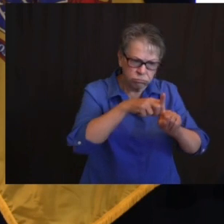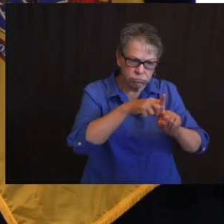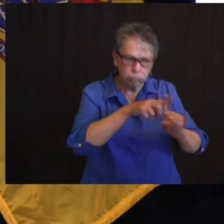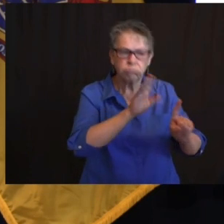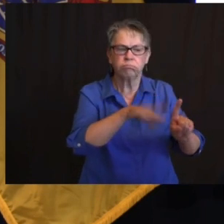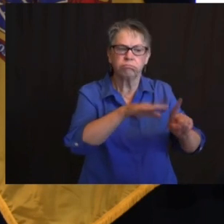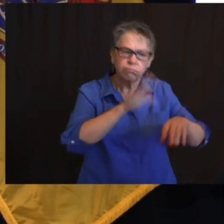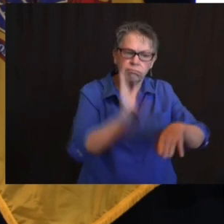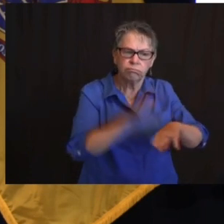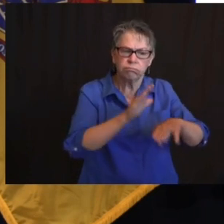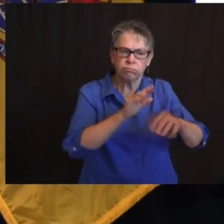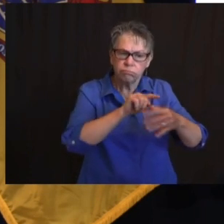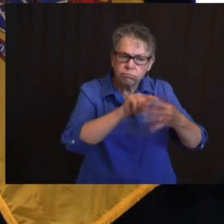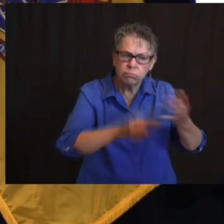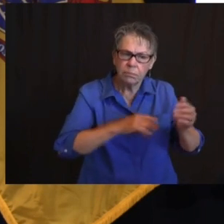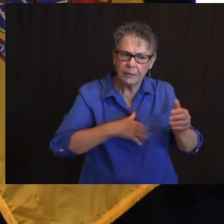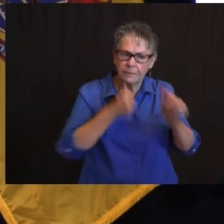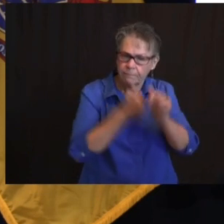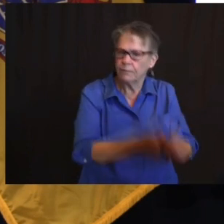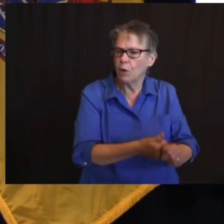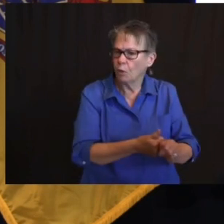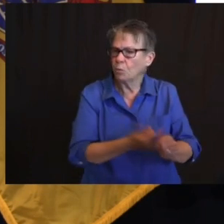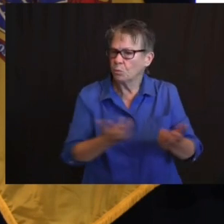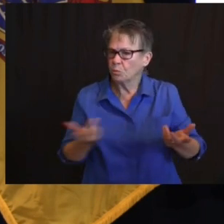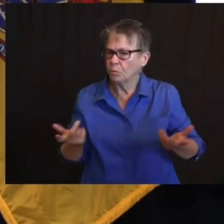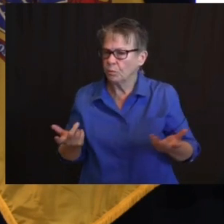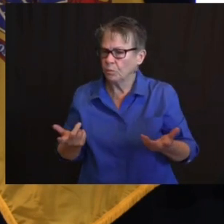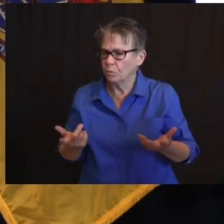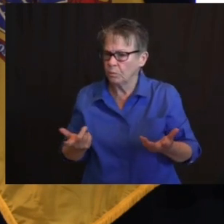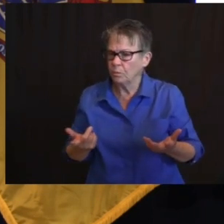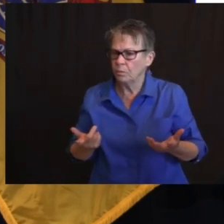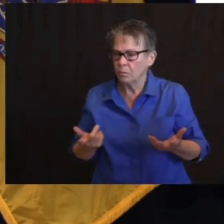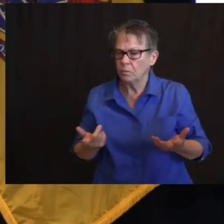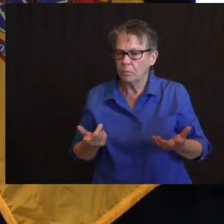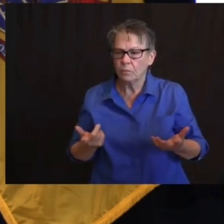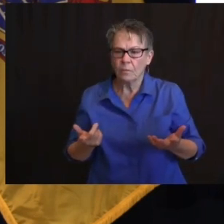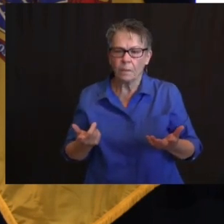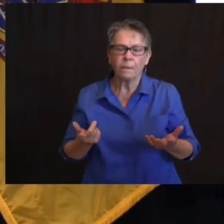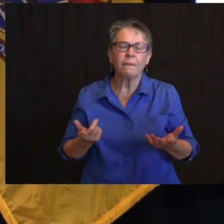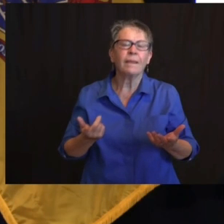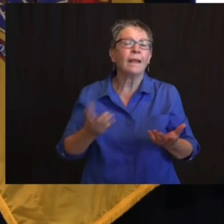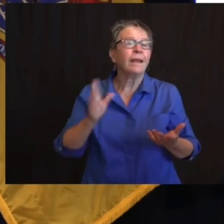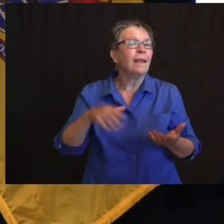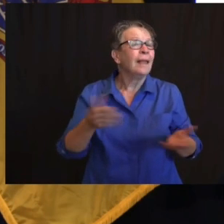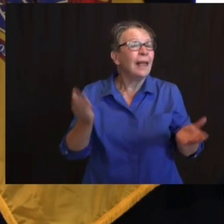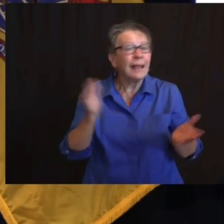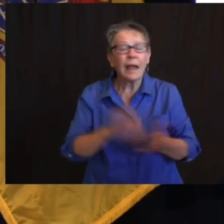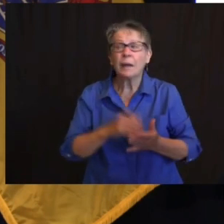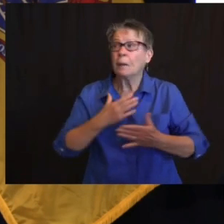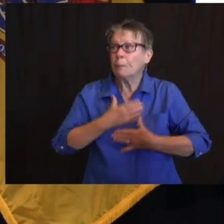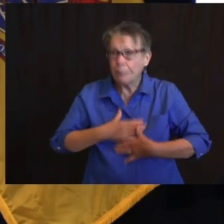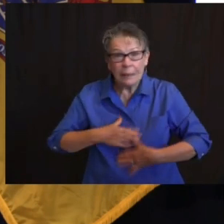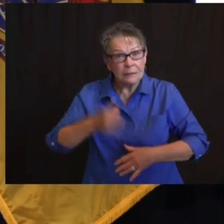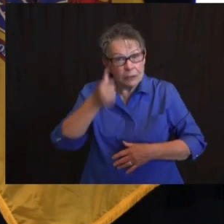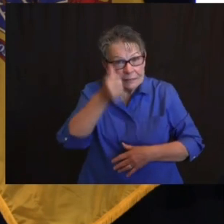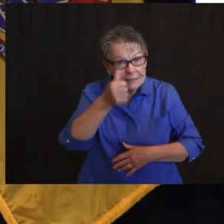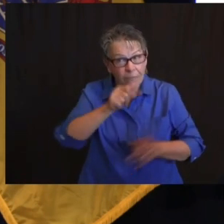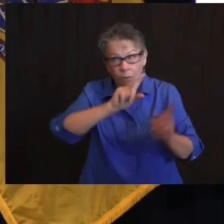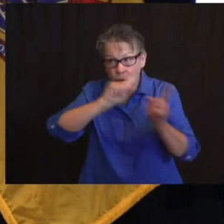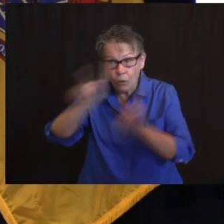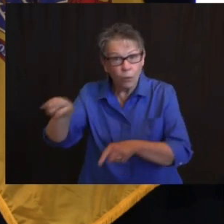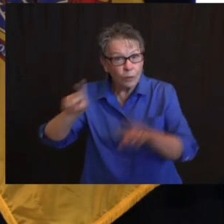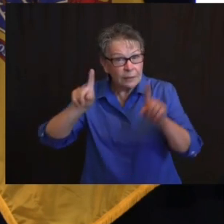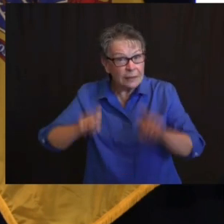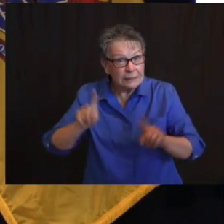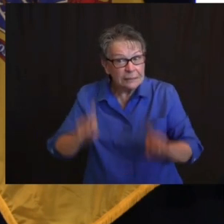go out and get tested. We have built this testing machine over 100 and something days. Please use it